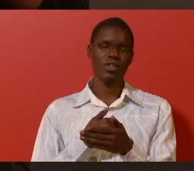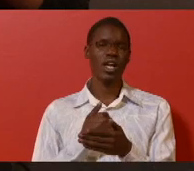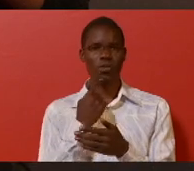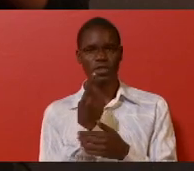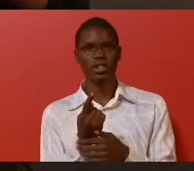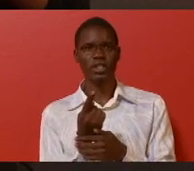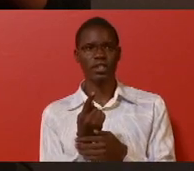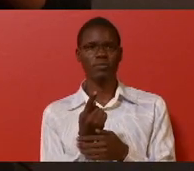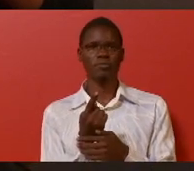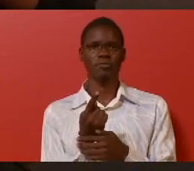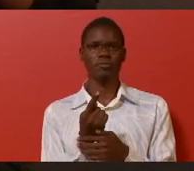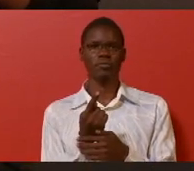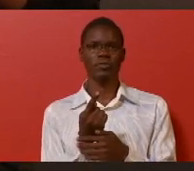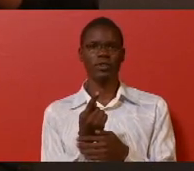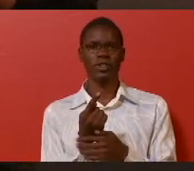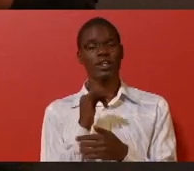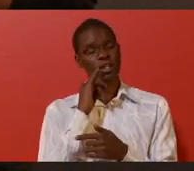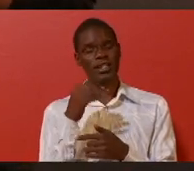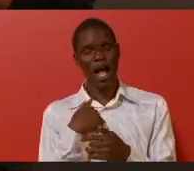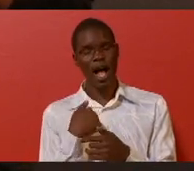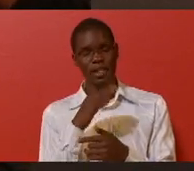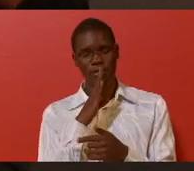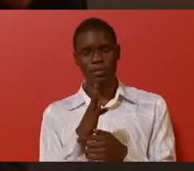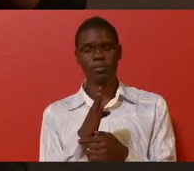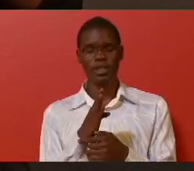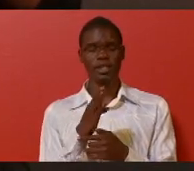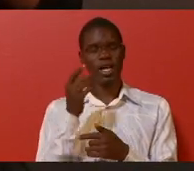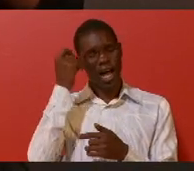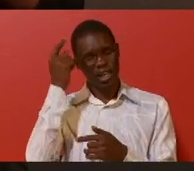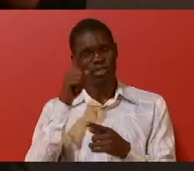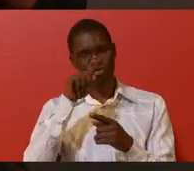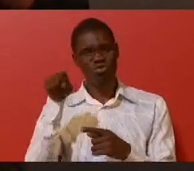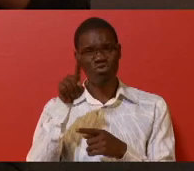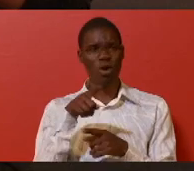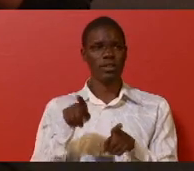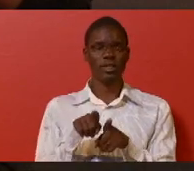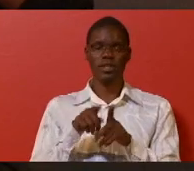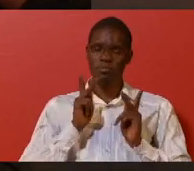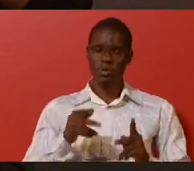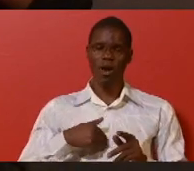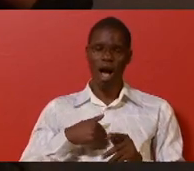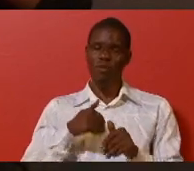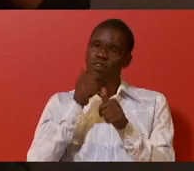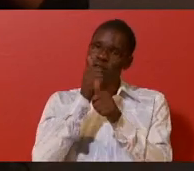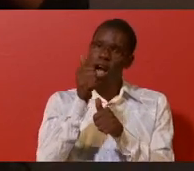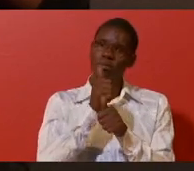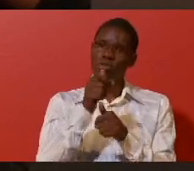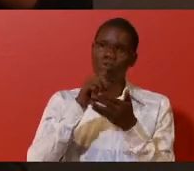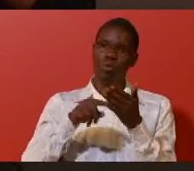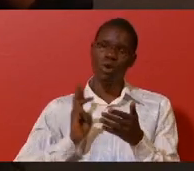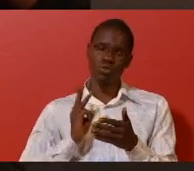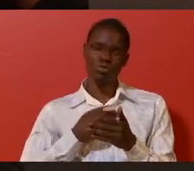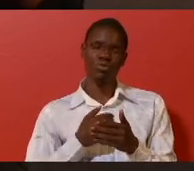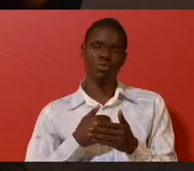that unfortunately, it has been perverted, it has been abused. And so what we hope is that we